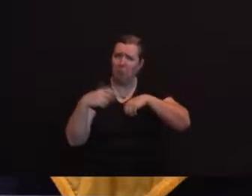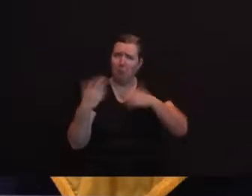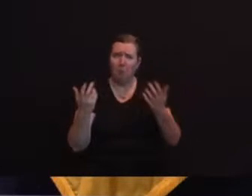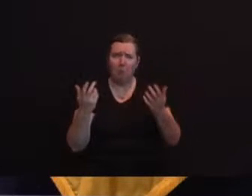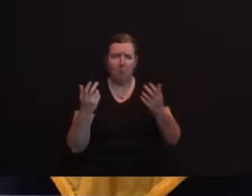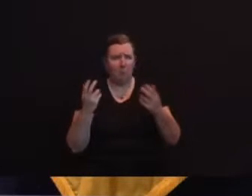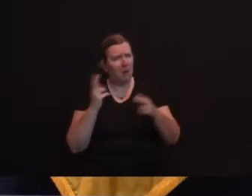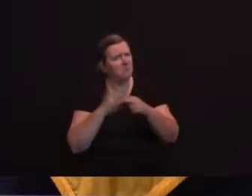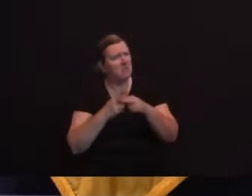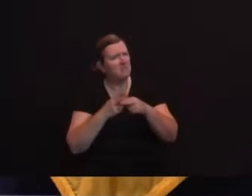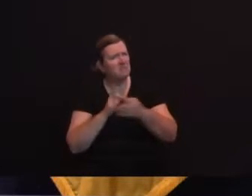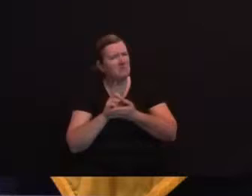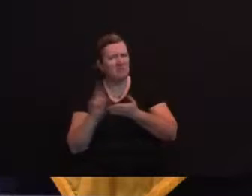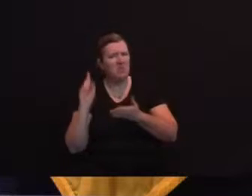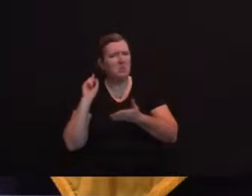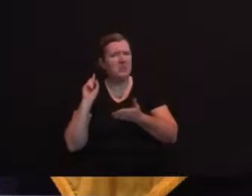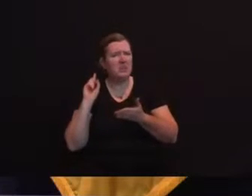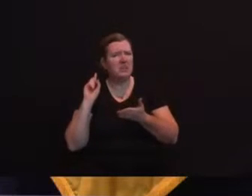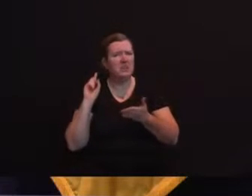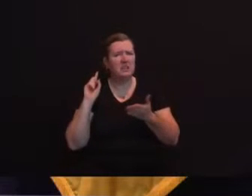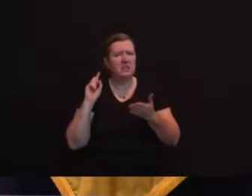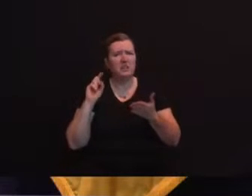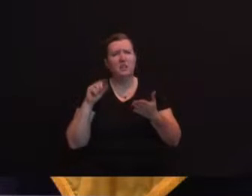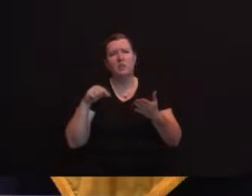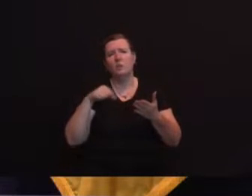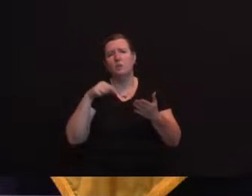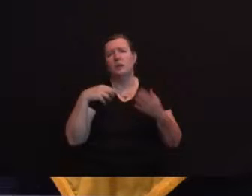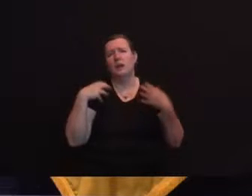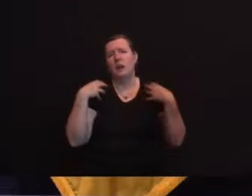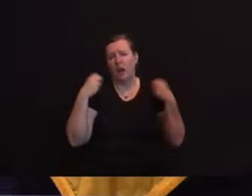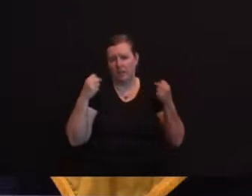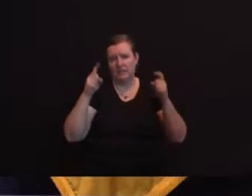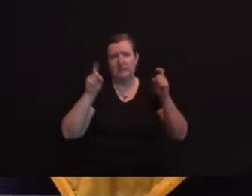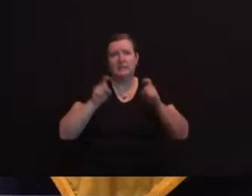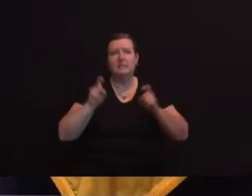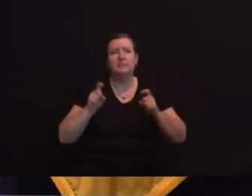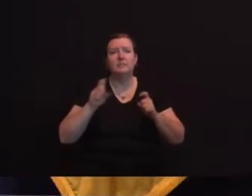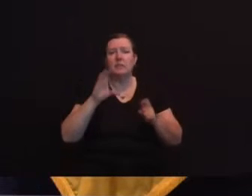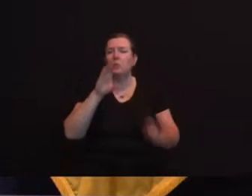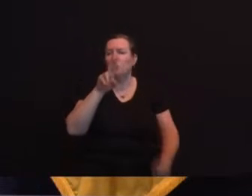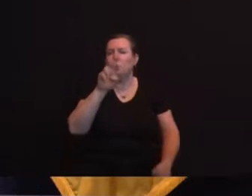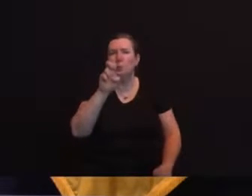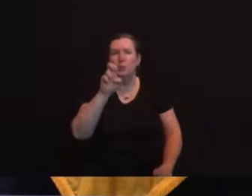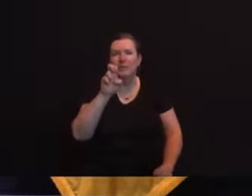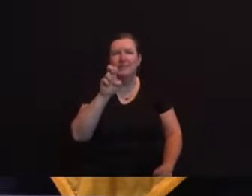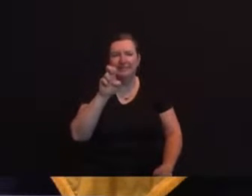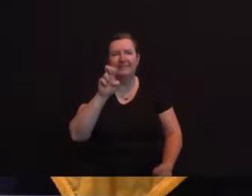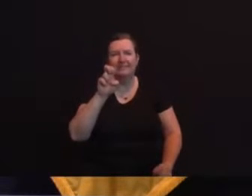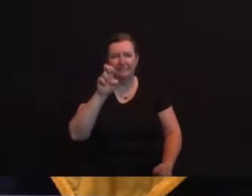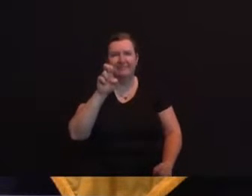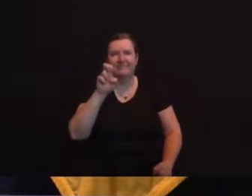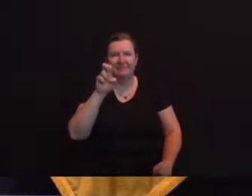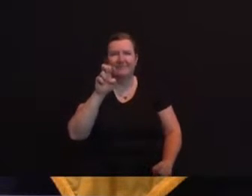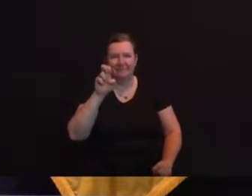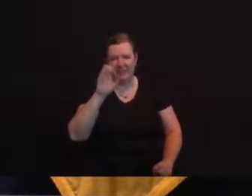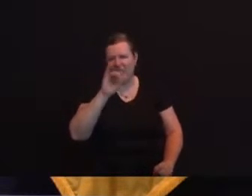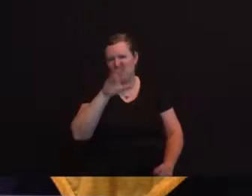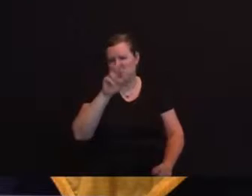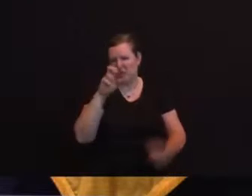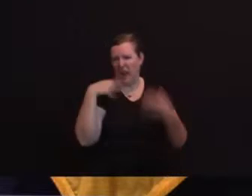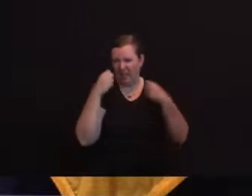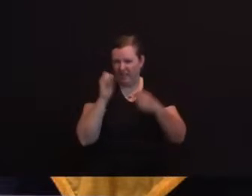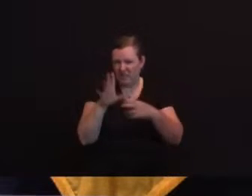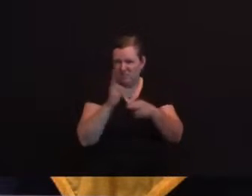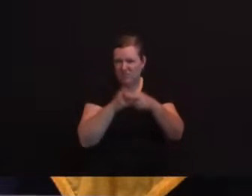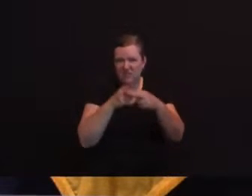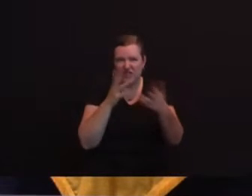Q Health test, CUE health tests. I had a good conversation with their CEO. That's a pretty